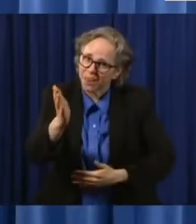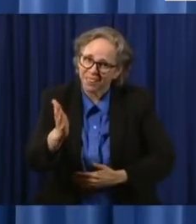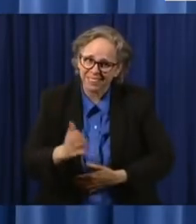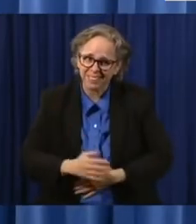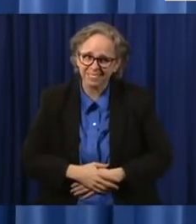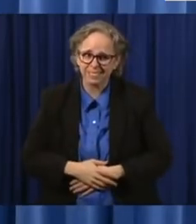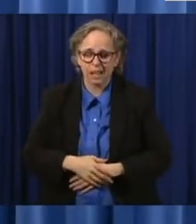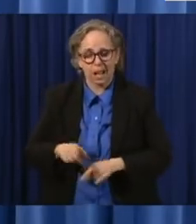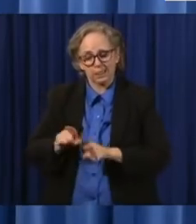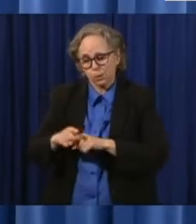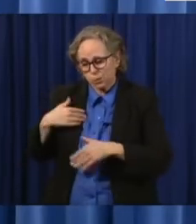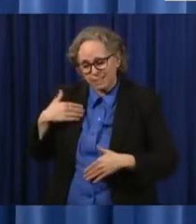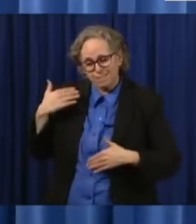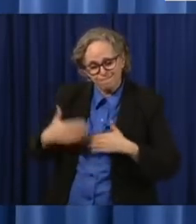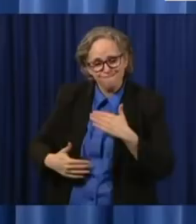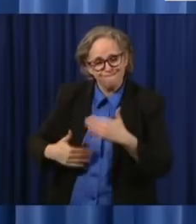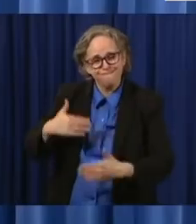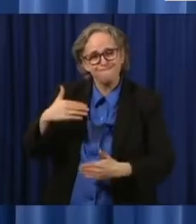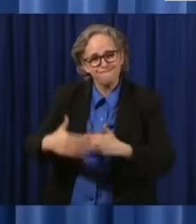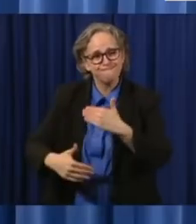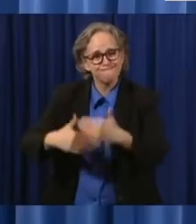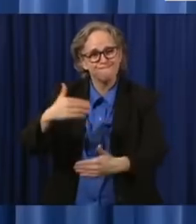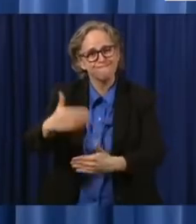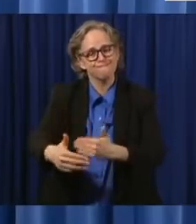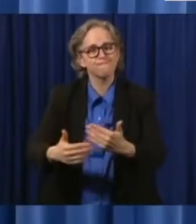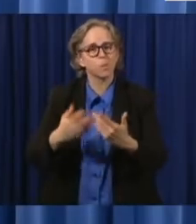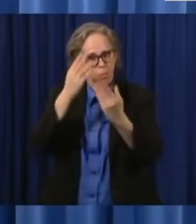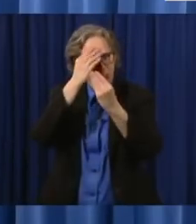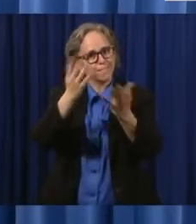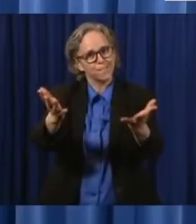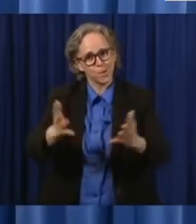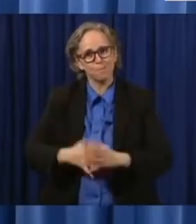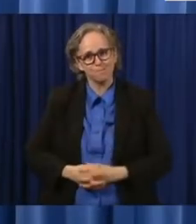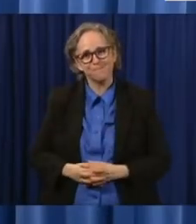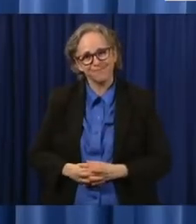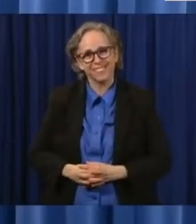but that is where we are today. Okay, appreciate it.